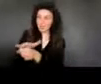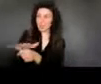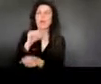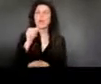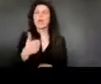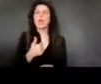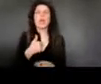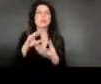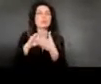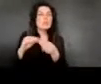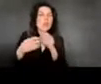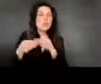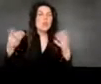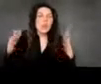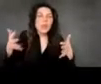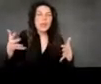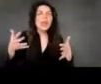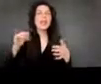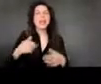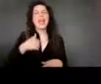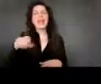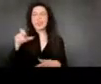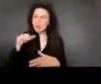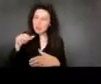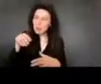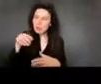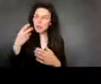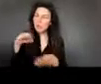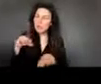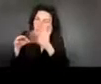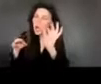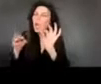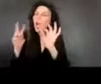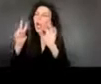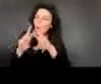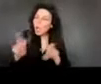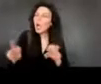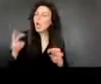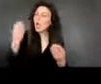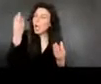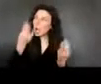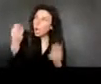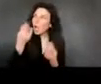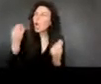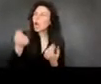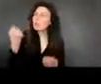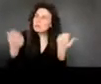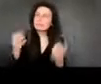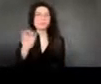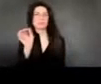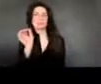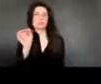kind of deal with or confront or unpack. So whereas a lot of similar work